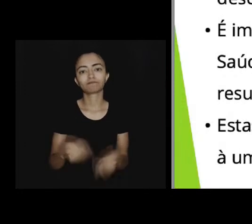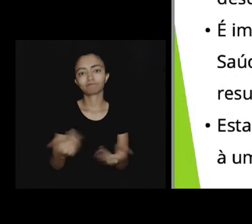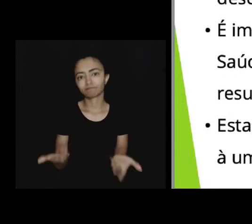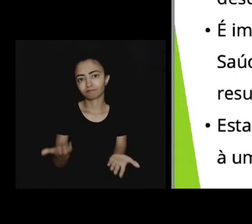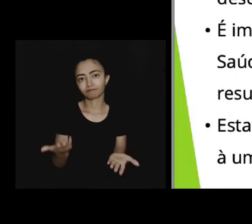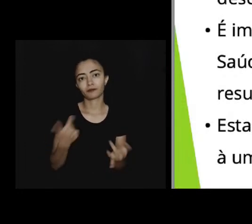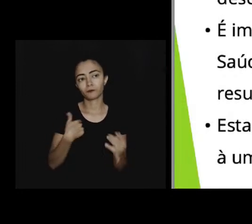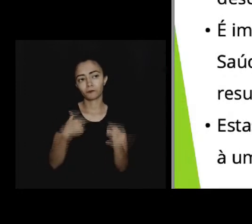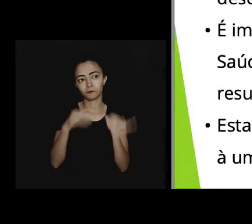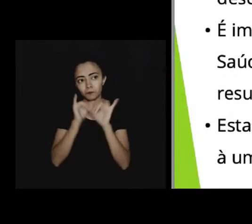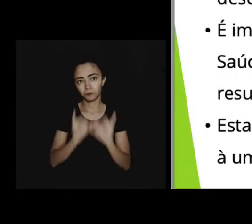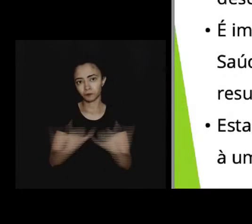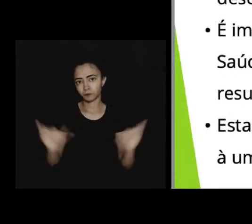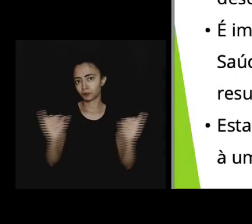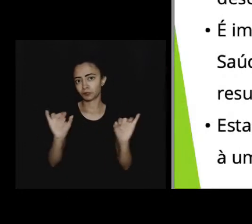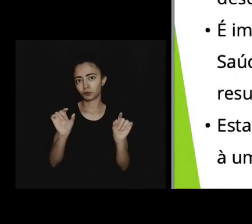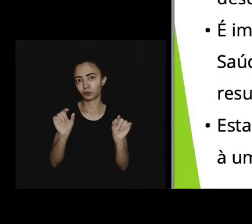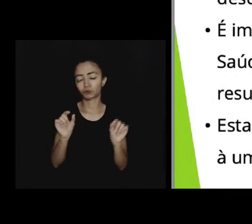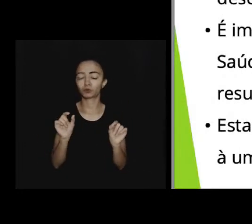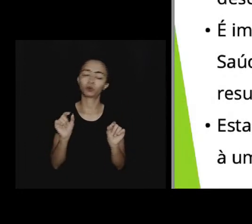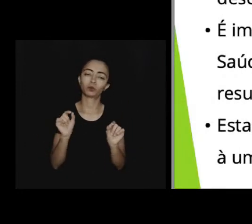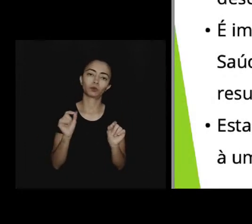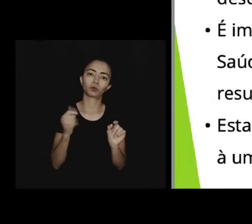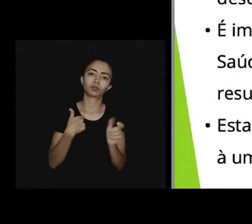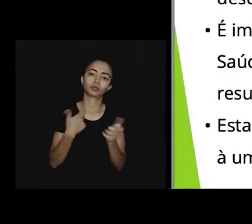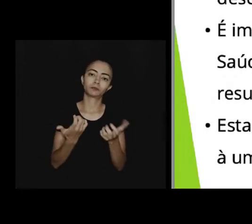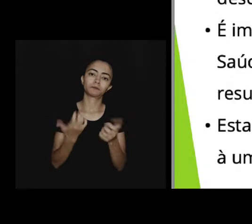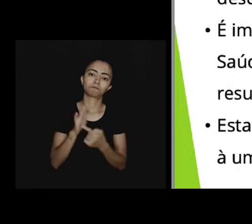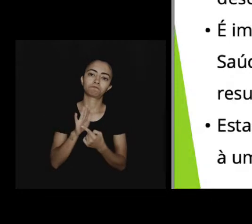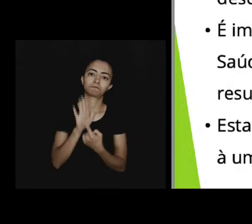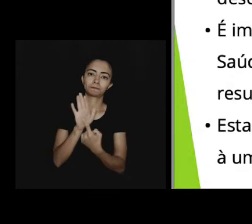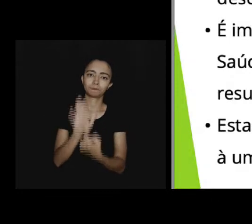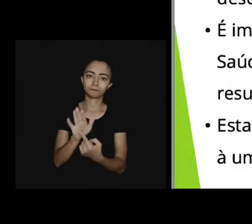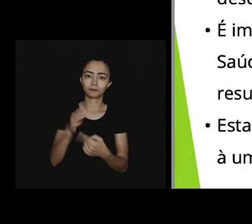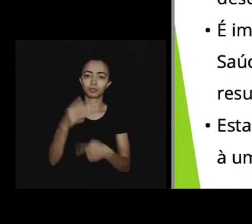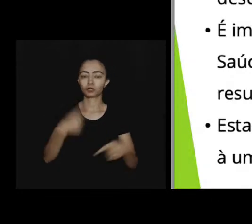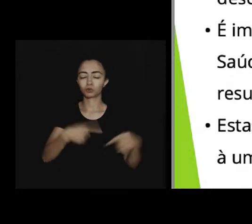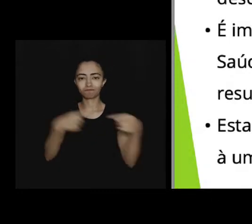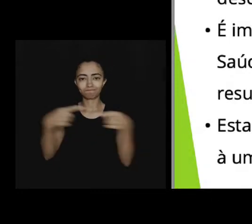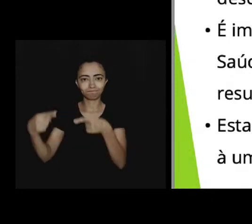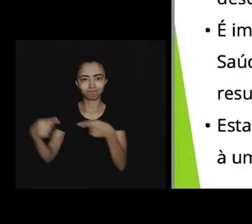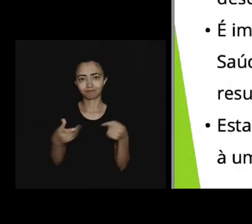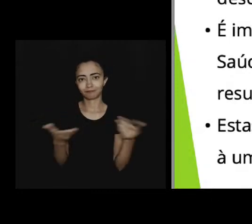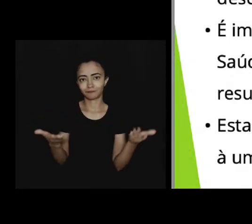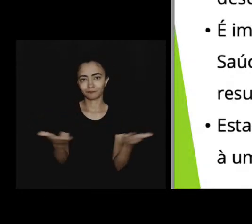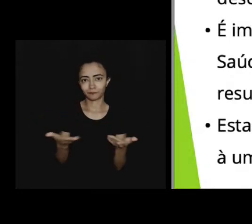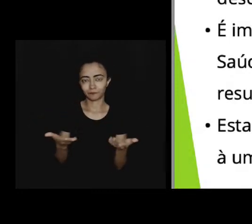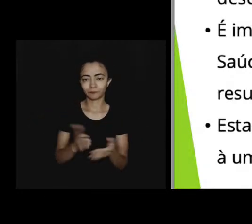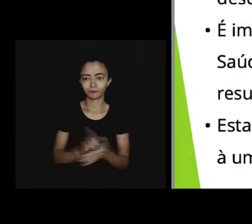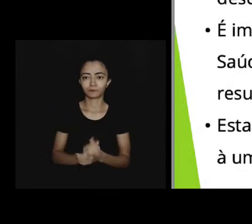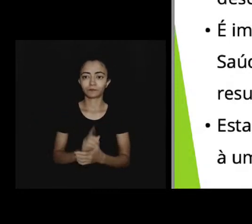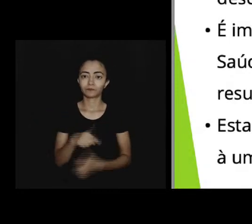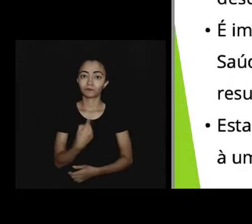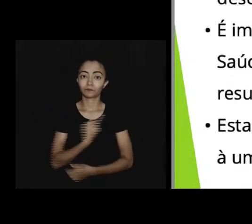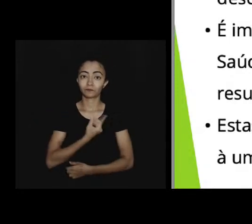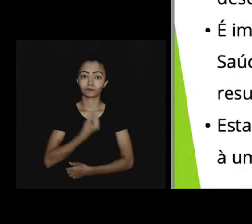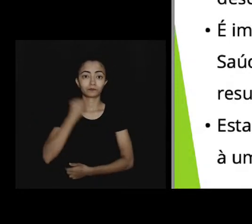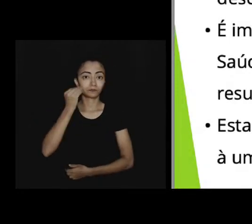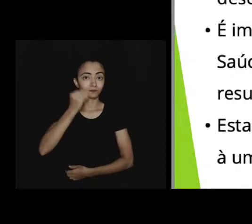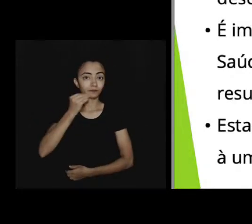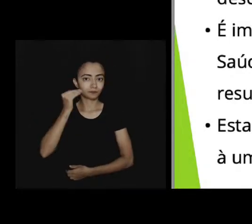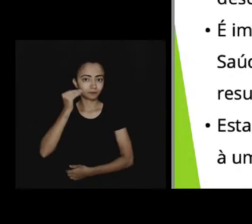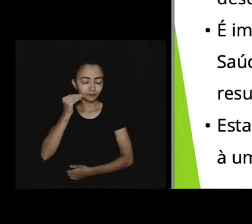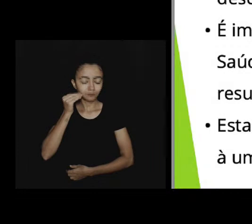And that's my message. That's what I had to say. And that's what I wanted to bring for this very rich debate we're